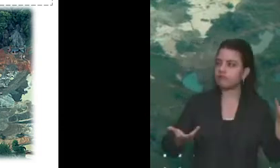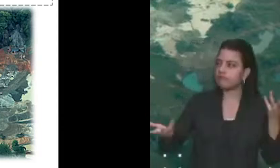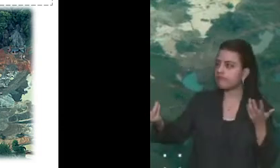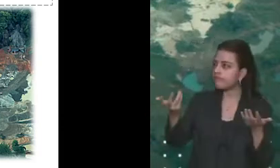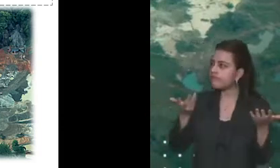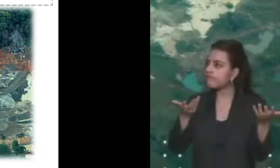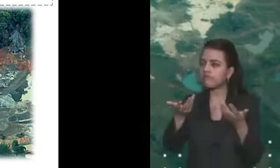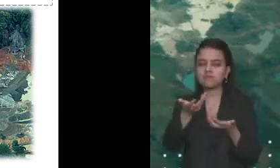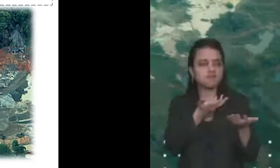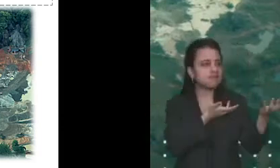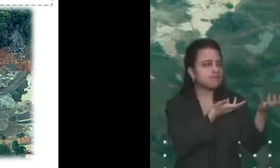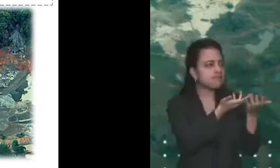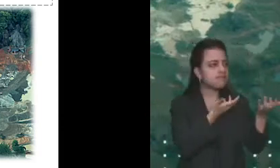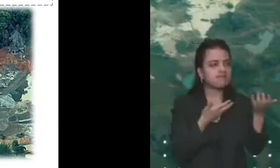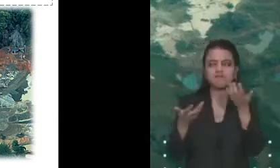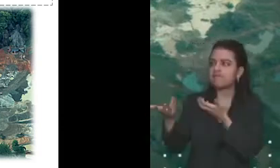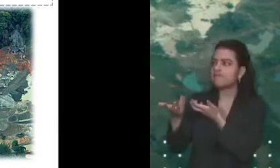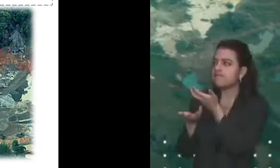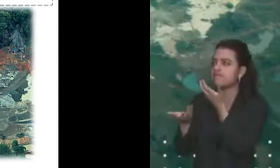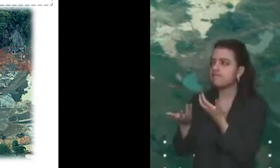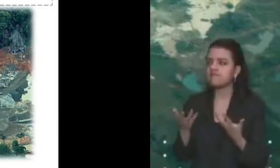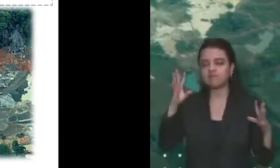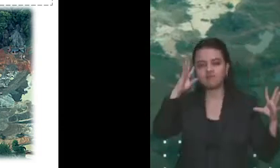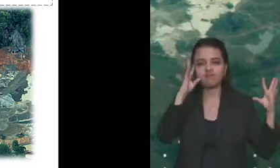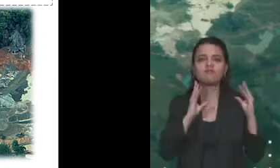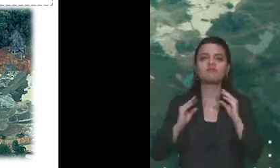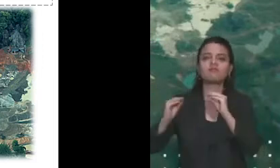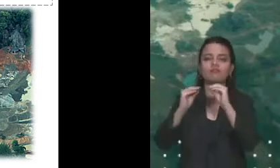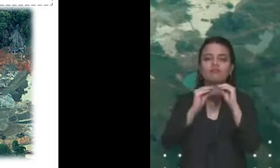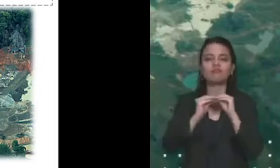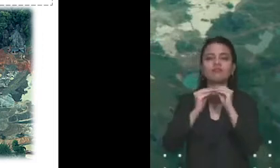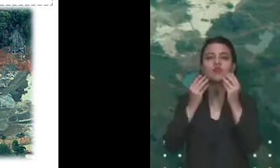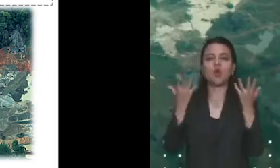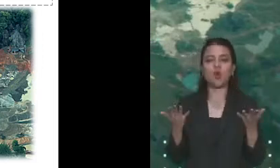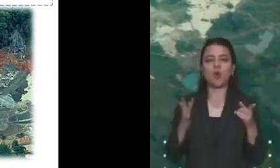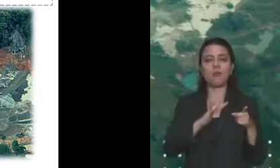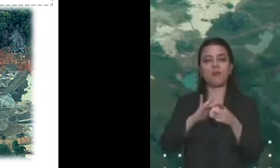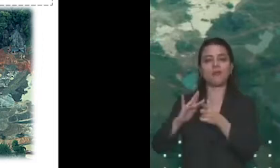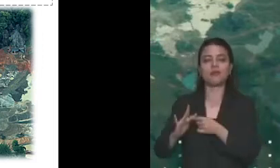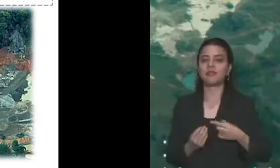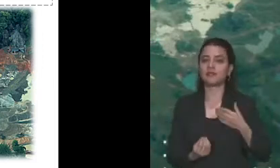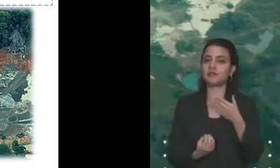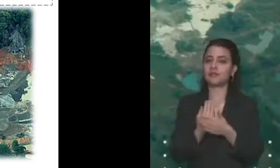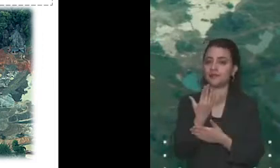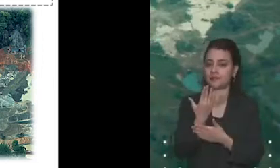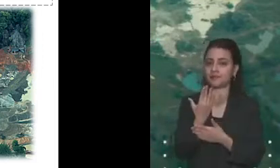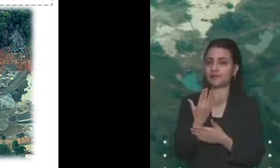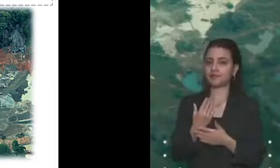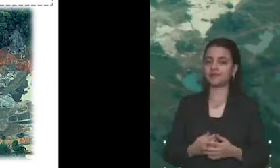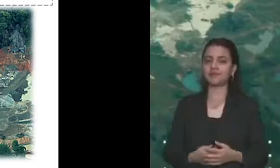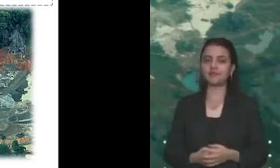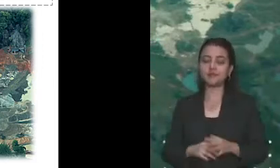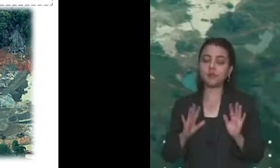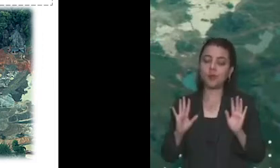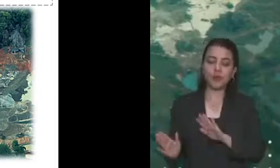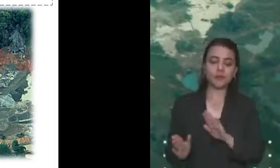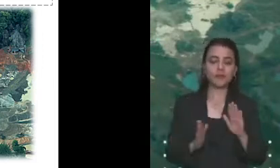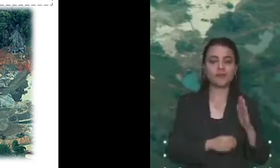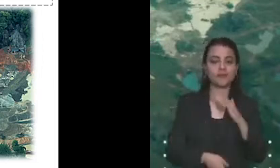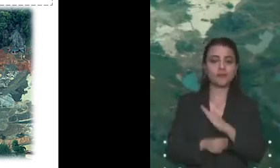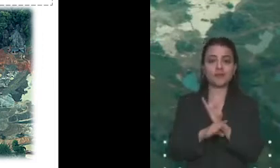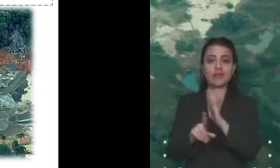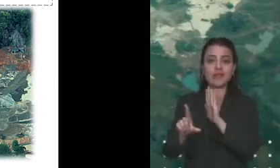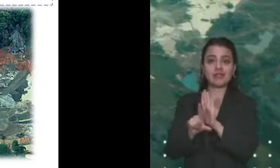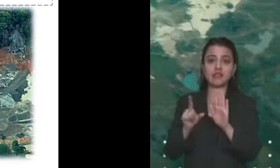in order to identify and start to link this new dimension of the activity, linking everything related to the volume of the extracted material.